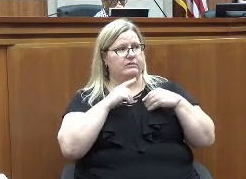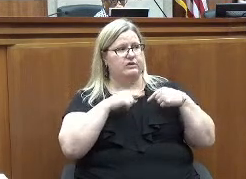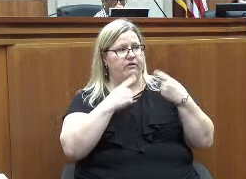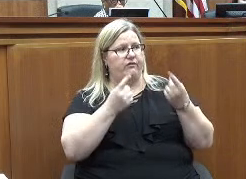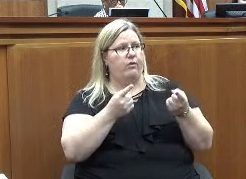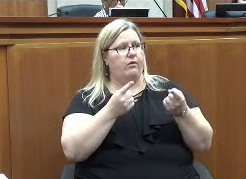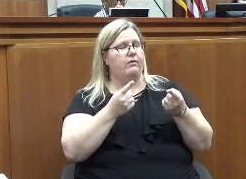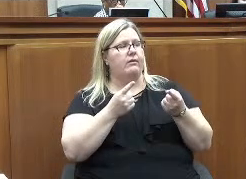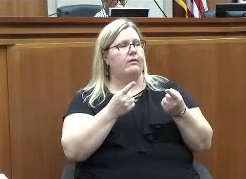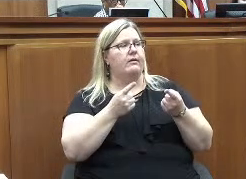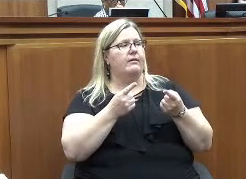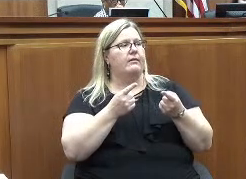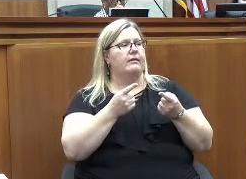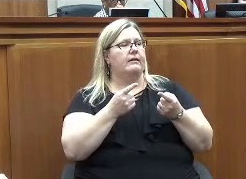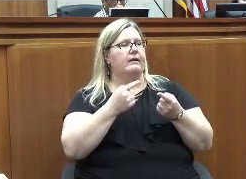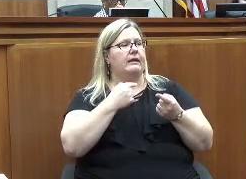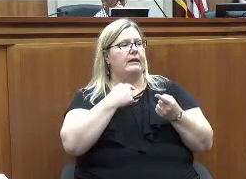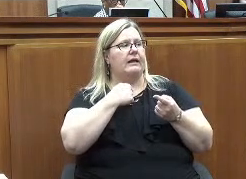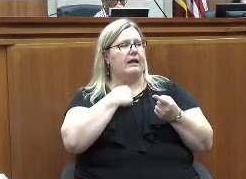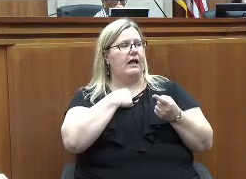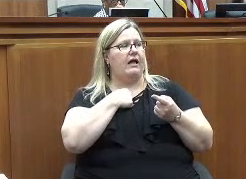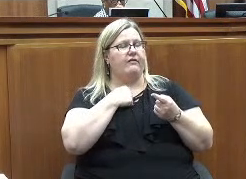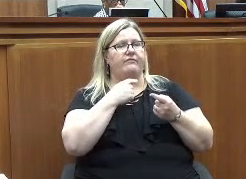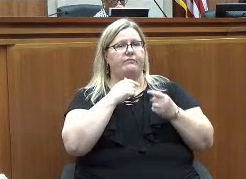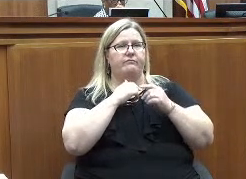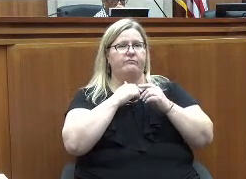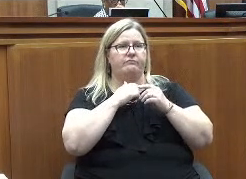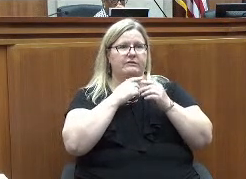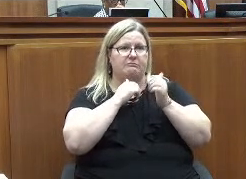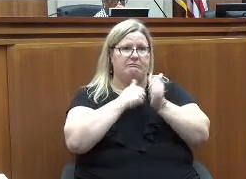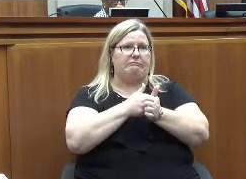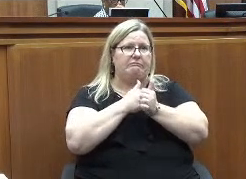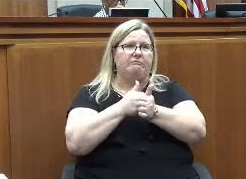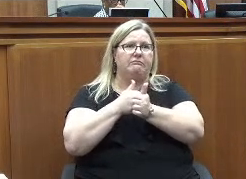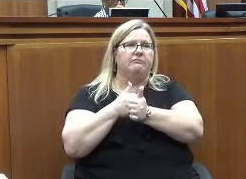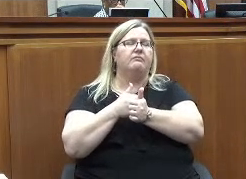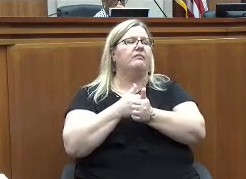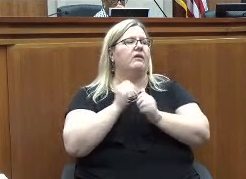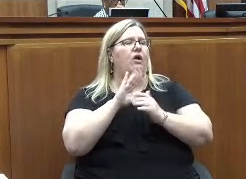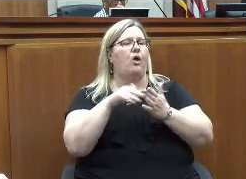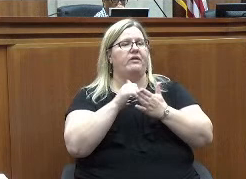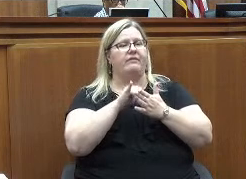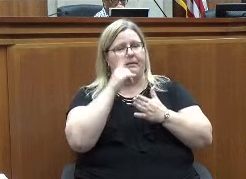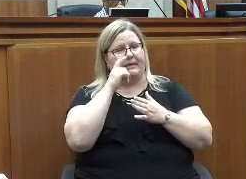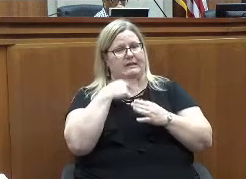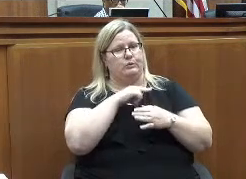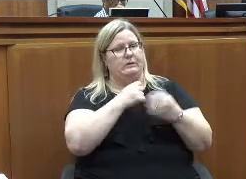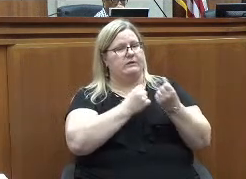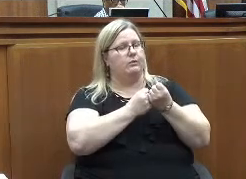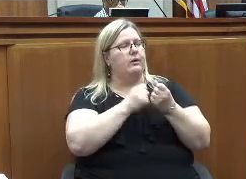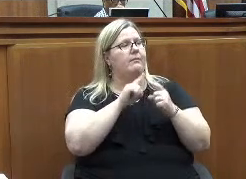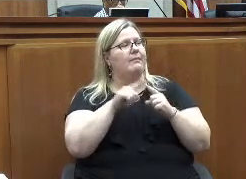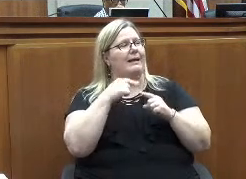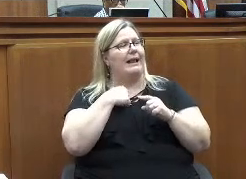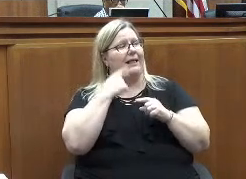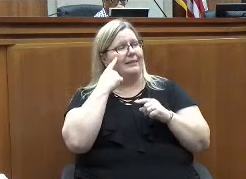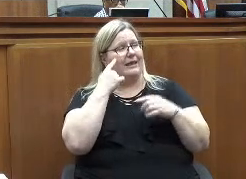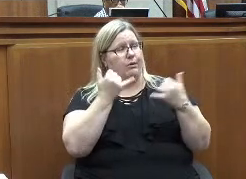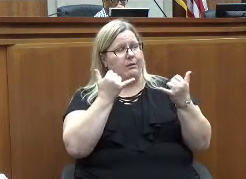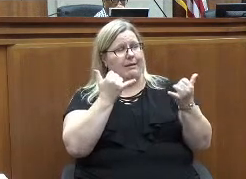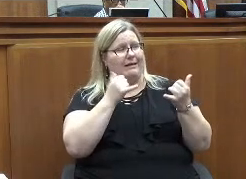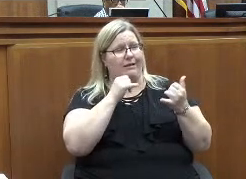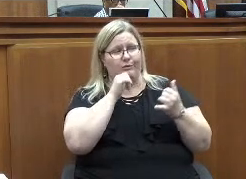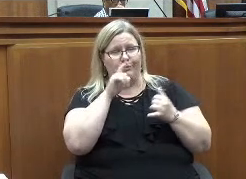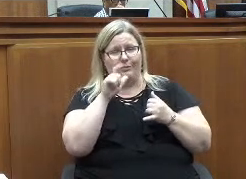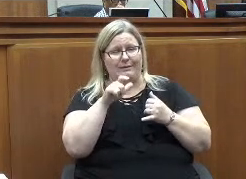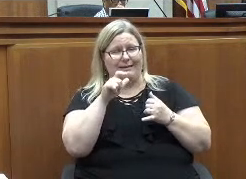My clients have been attempting to comply with all of that because we support it. So I believe at this point there is no need